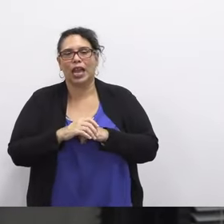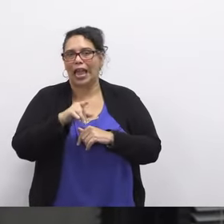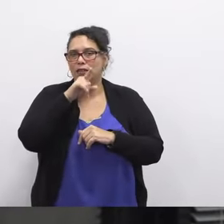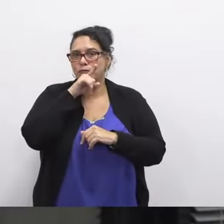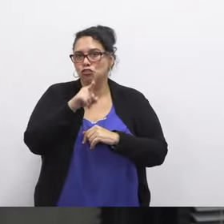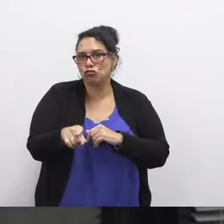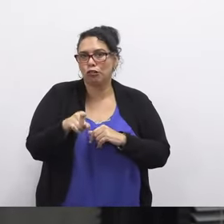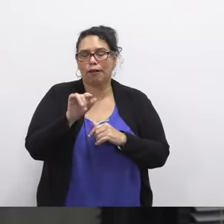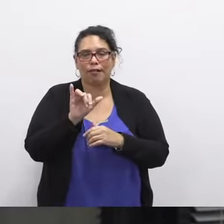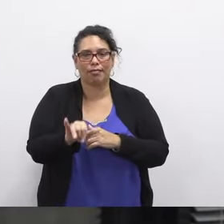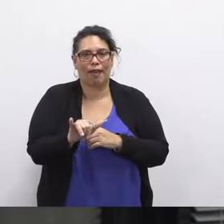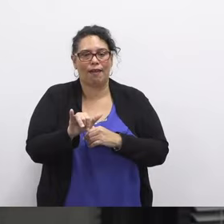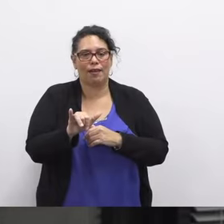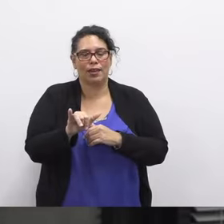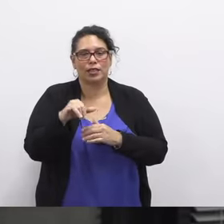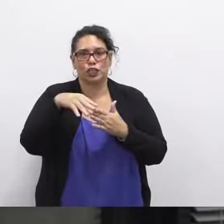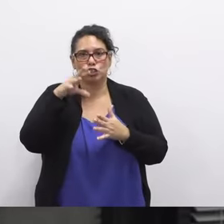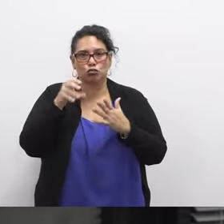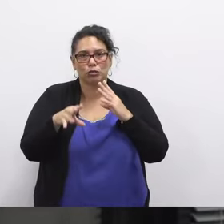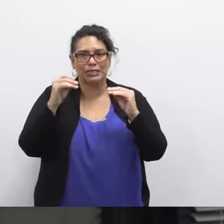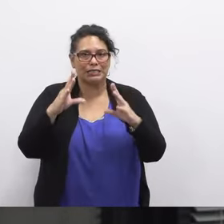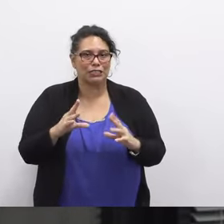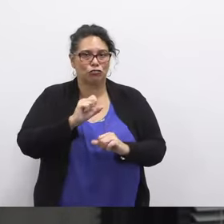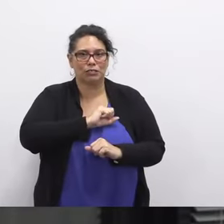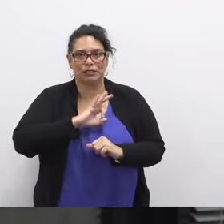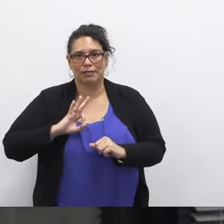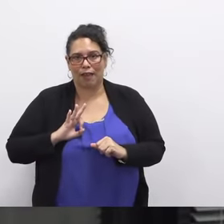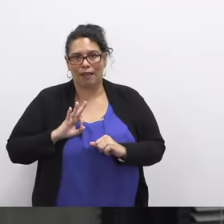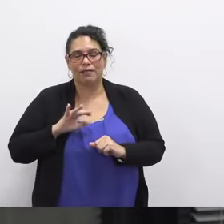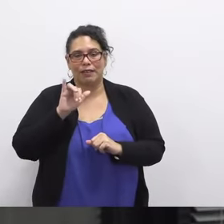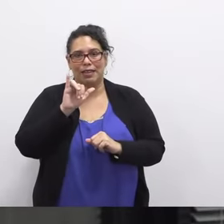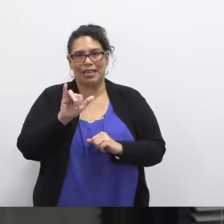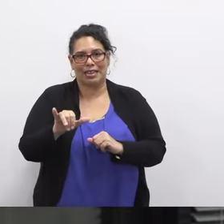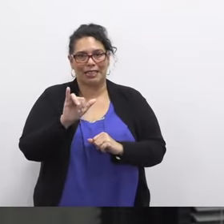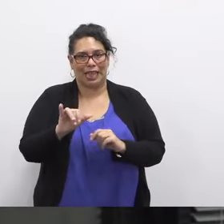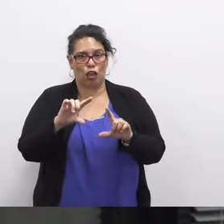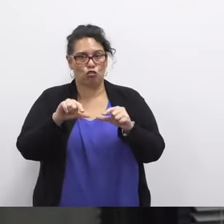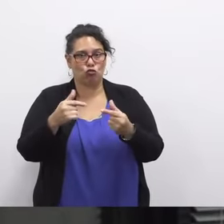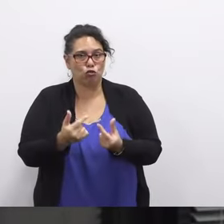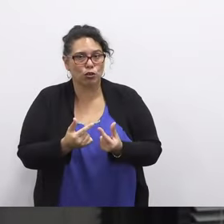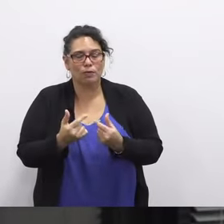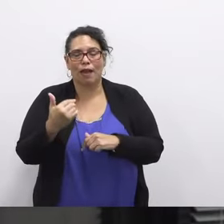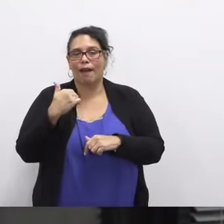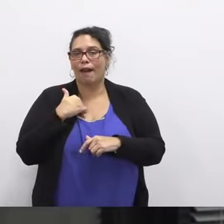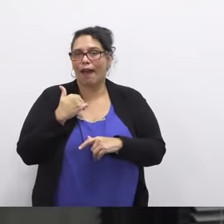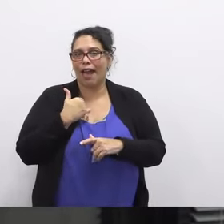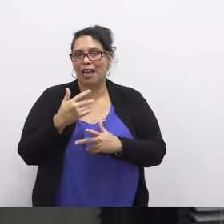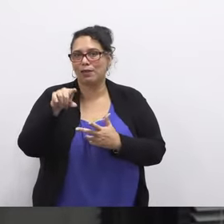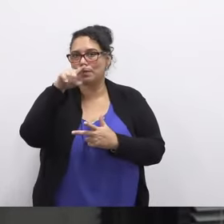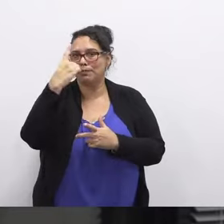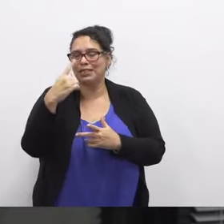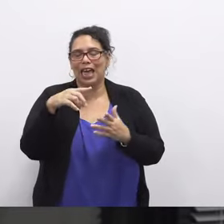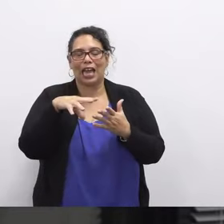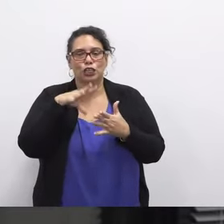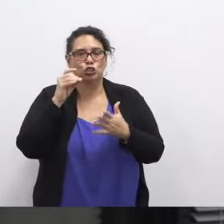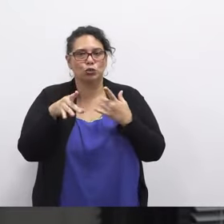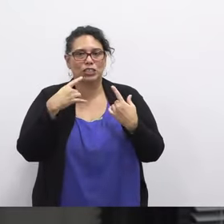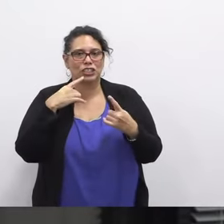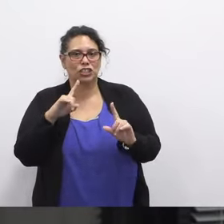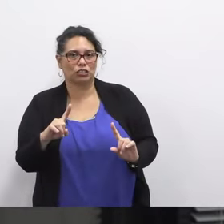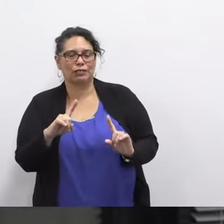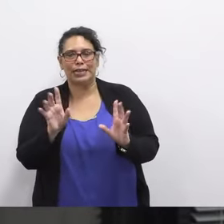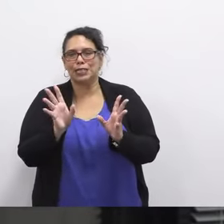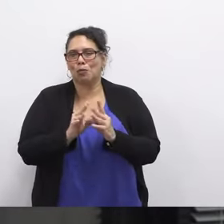ensure that those students, teachers, staff in that affinity group have some sort of Black Student Achievement